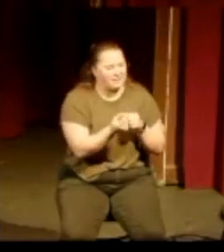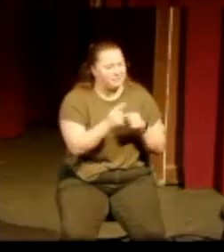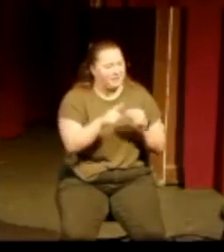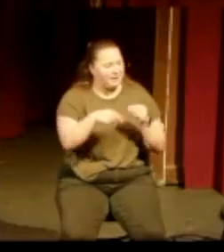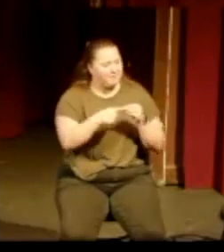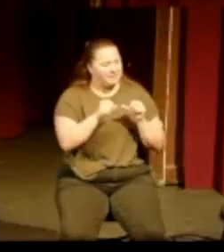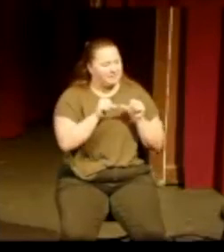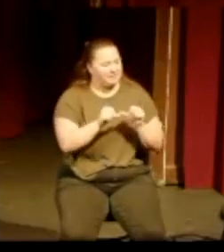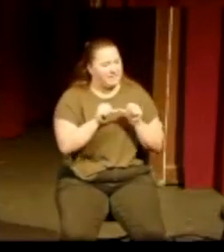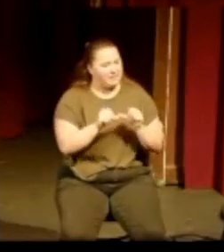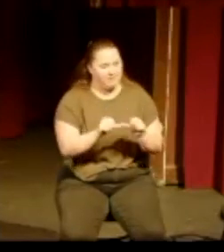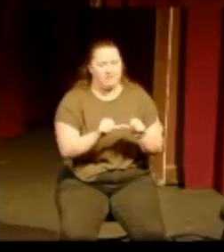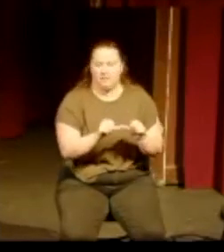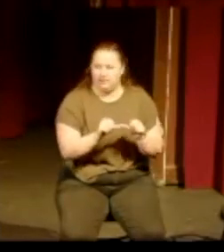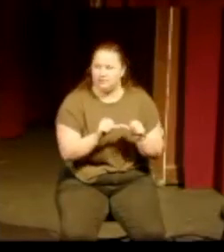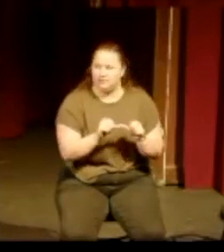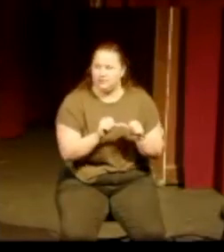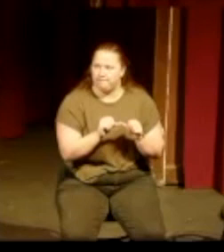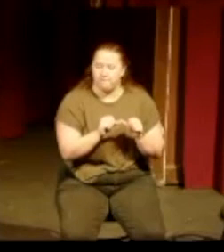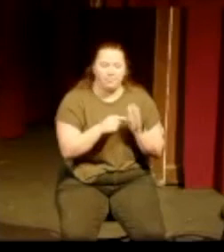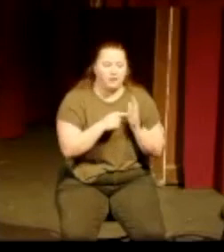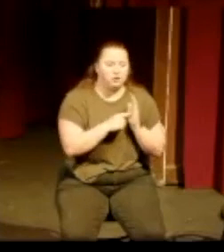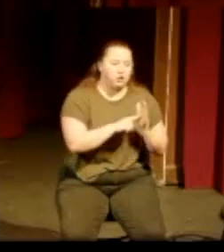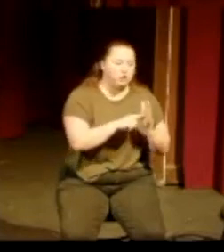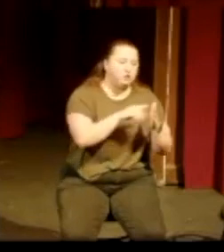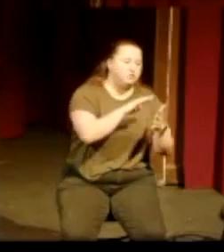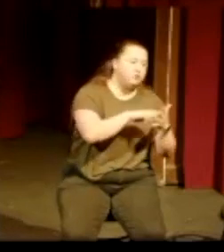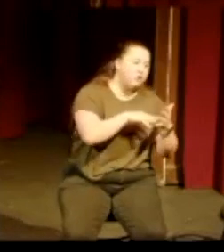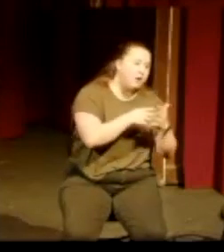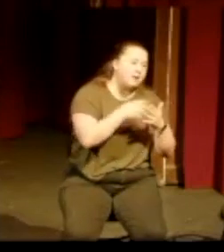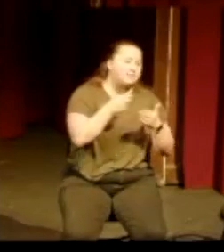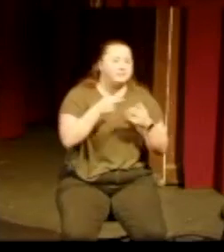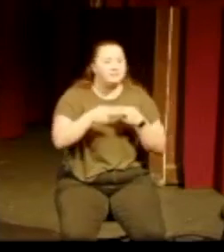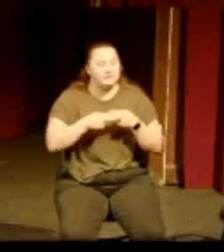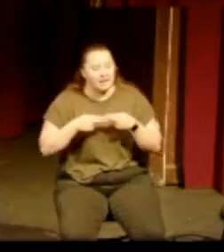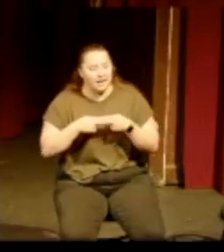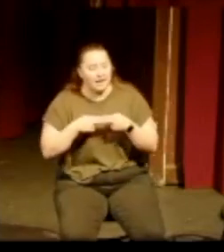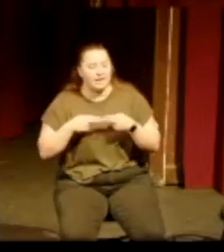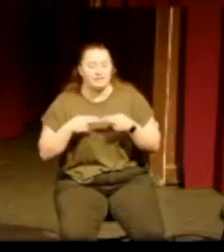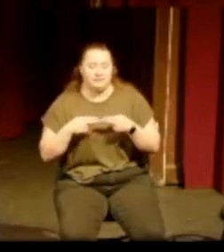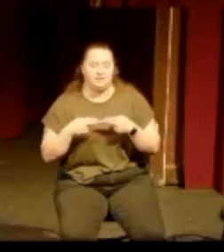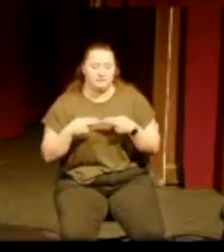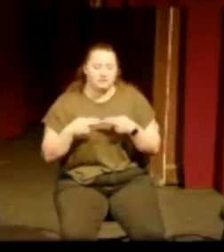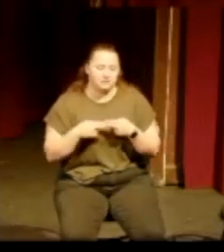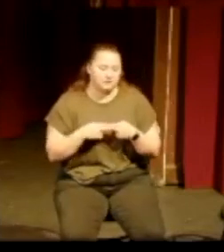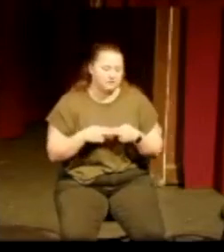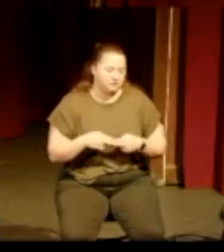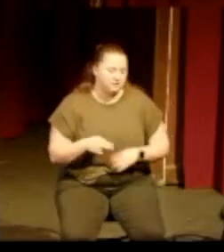I can show you all the charts and slides that you'd ever want to see. And yet,